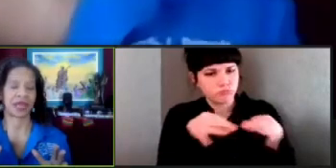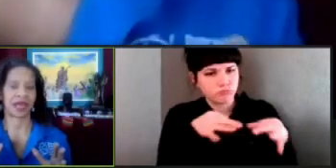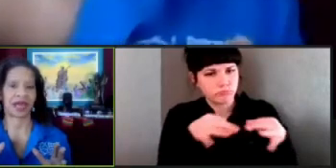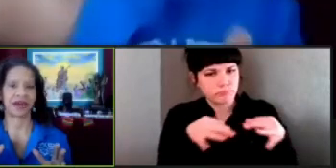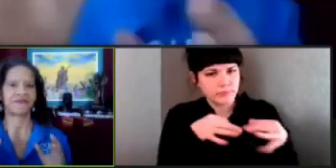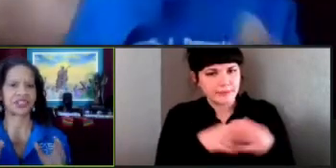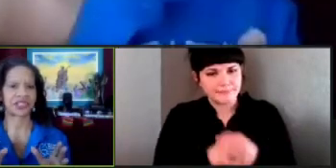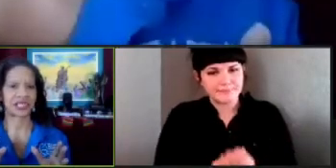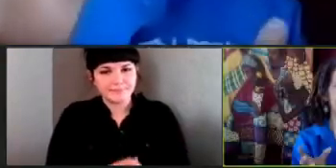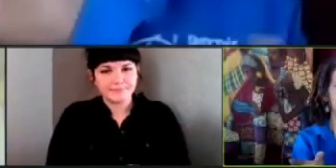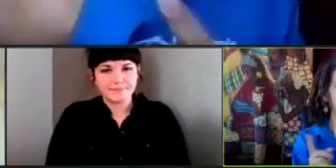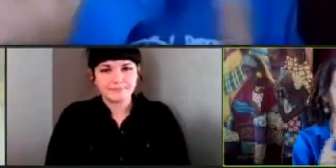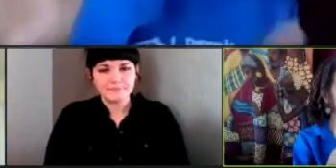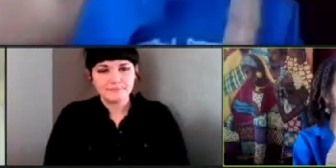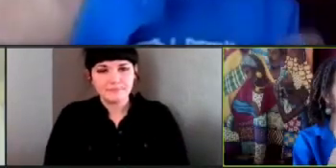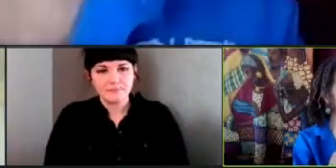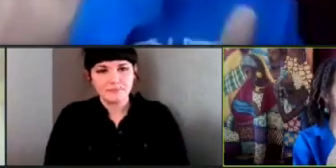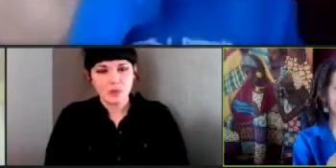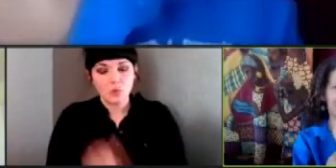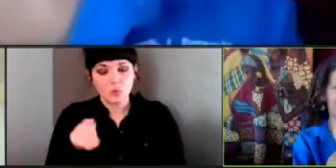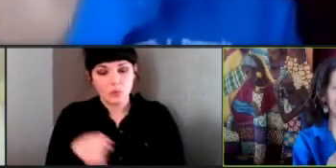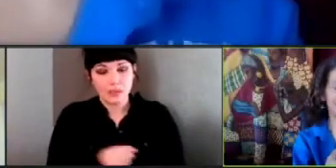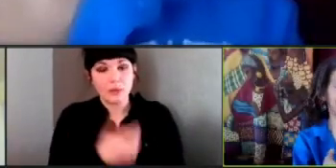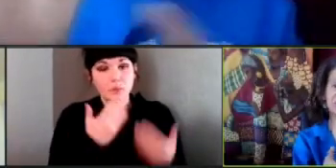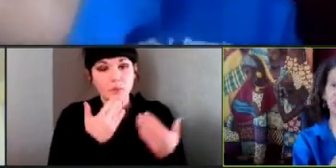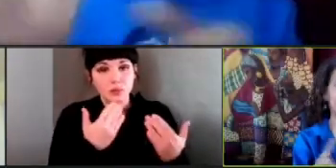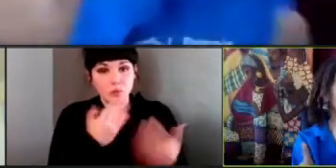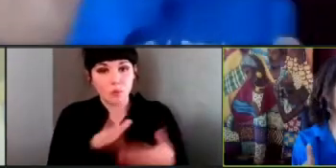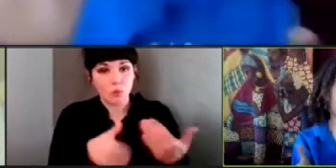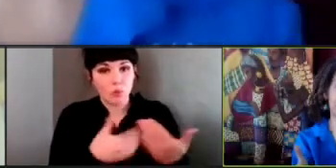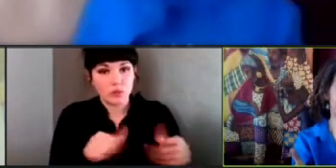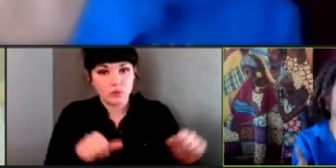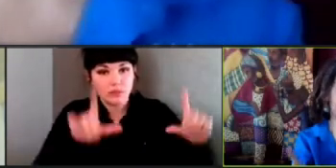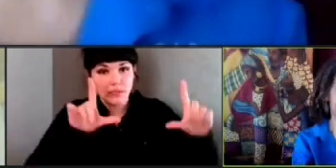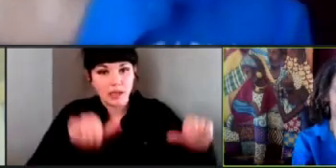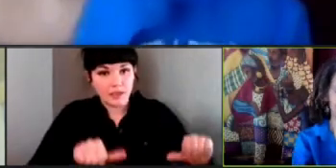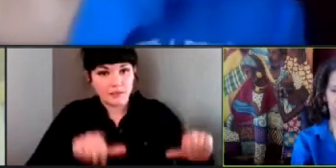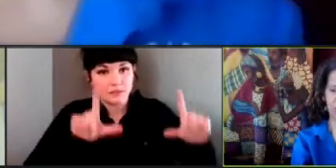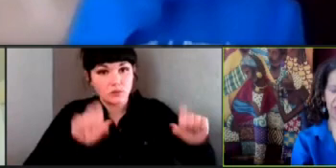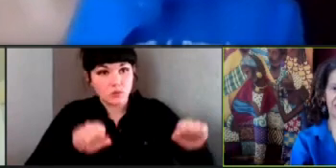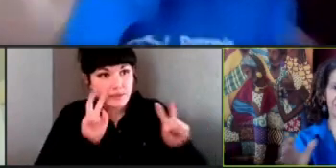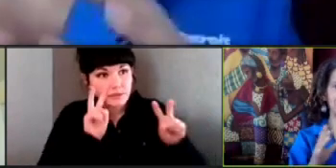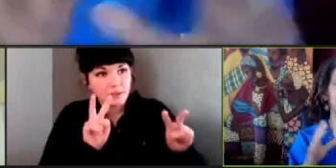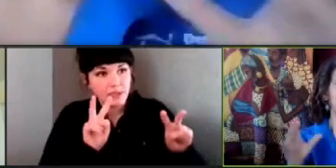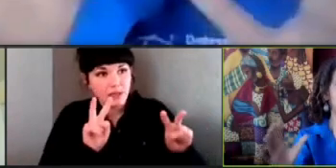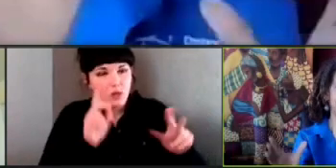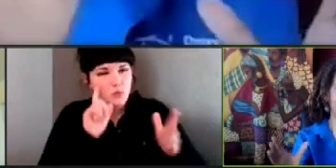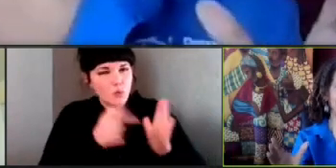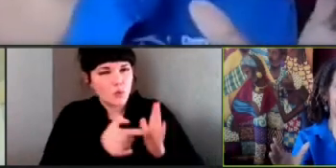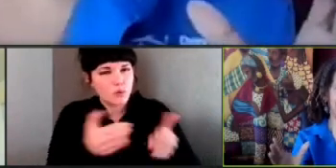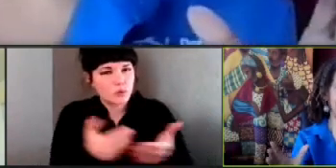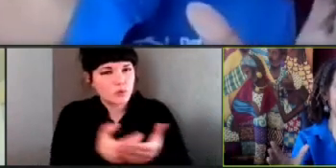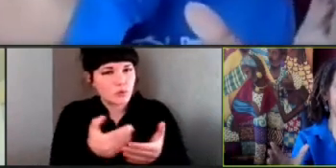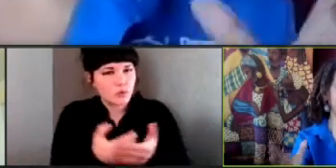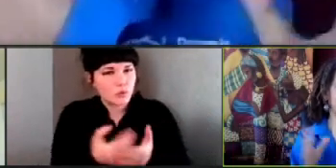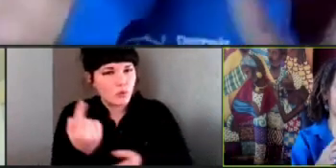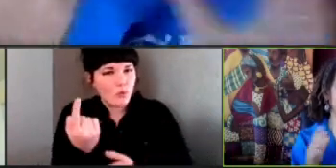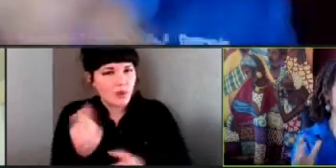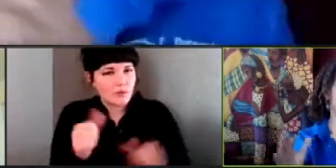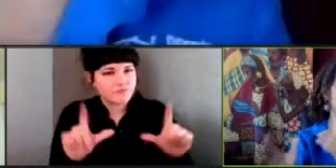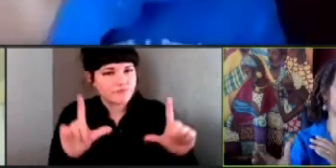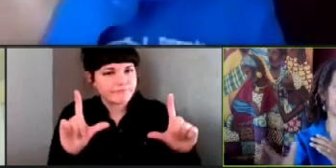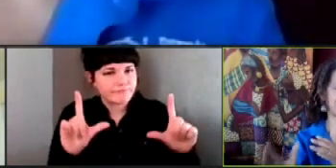available visually. There was a new slide that was really interesting where it broke down how